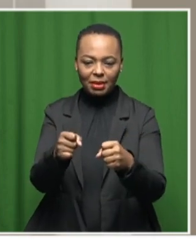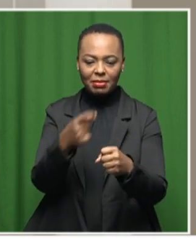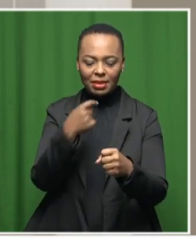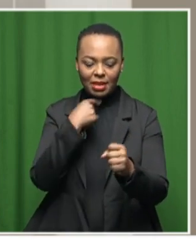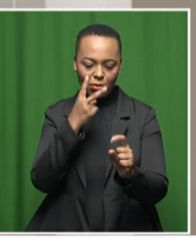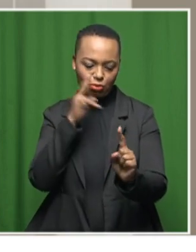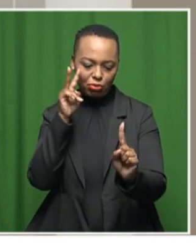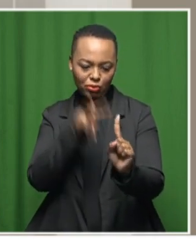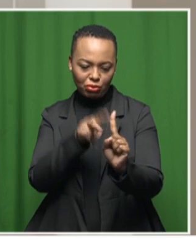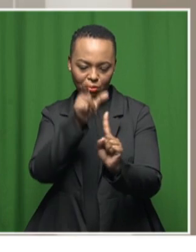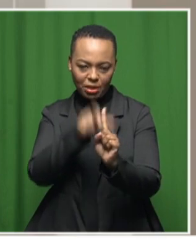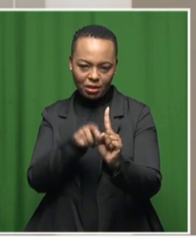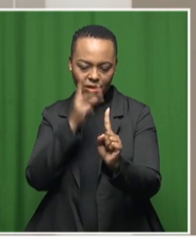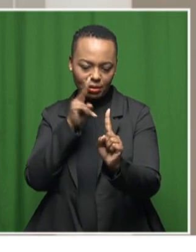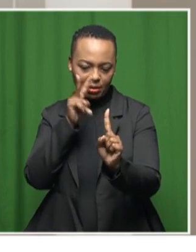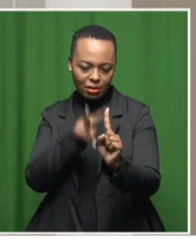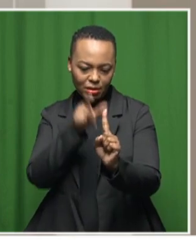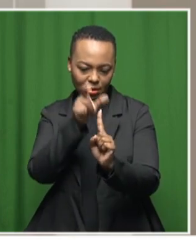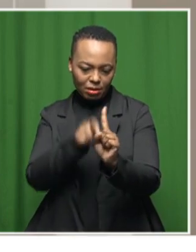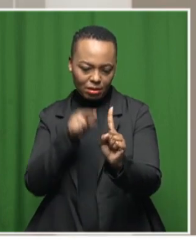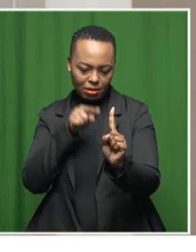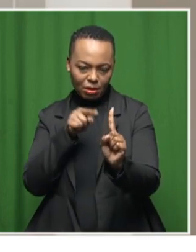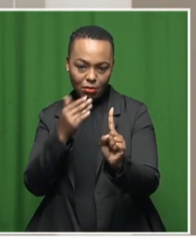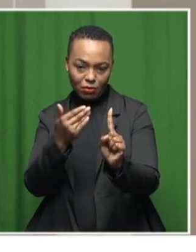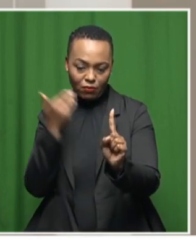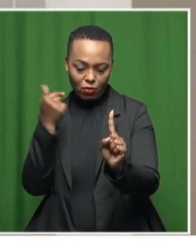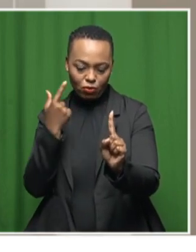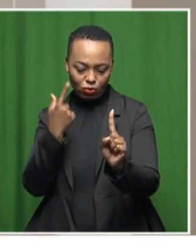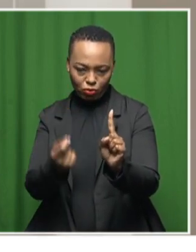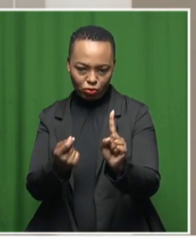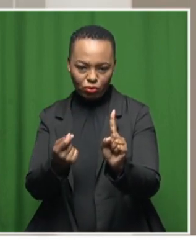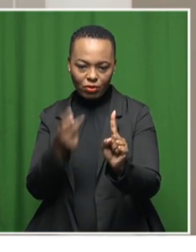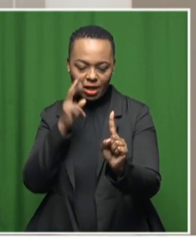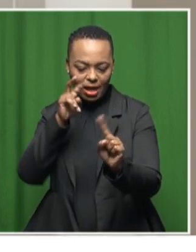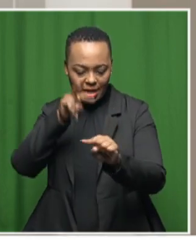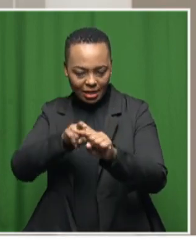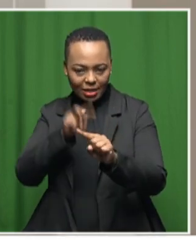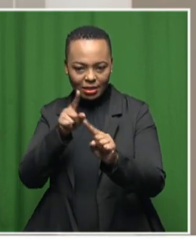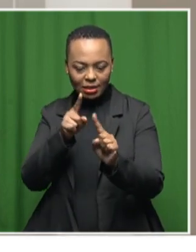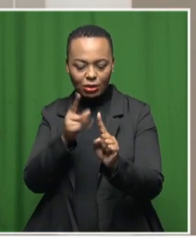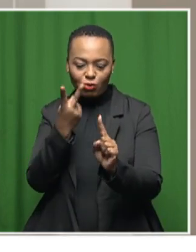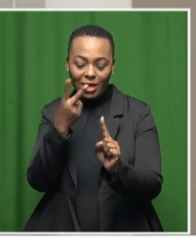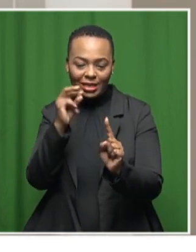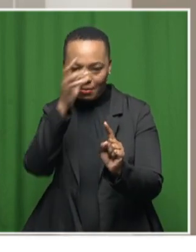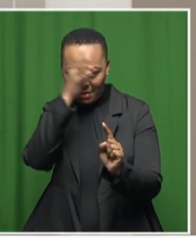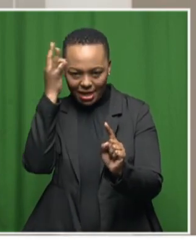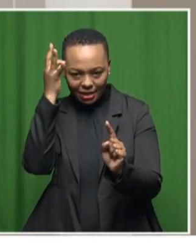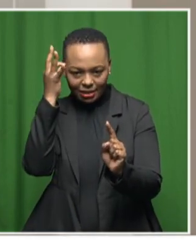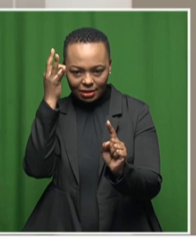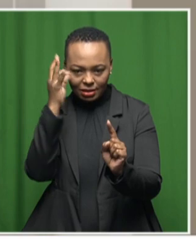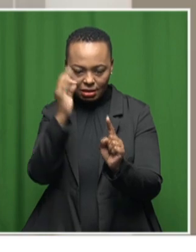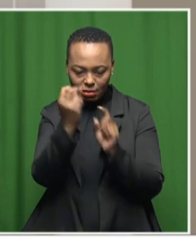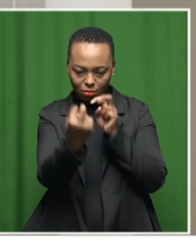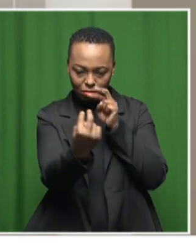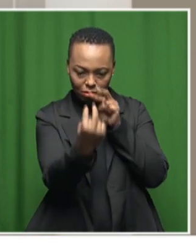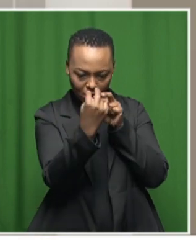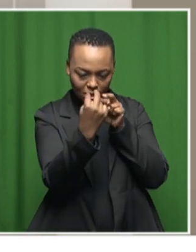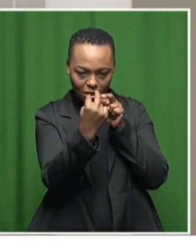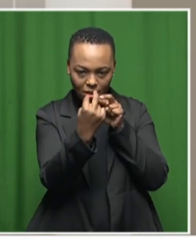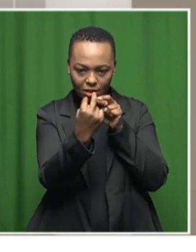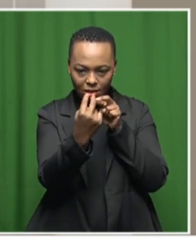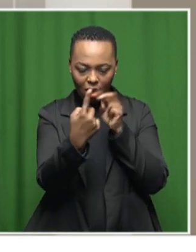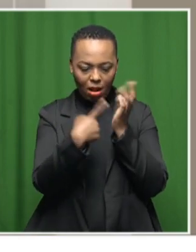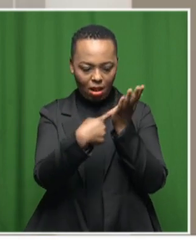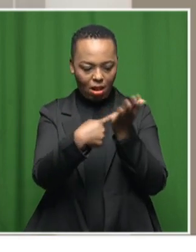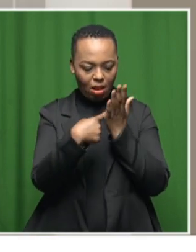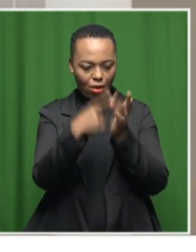But before I can do that, I need a 20-minute baseline. So when we look at any conversation I will have with you, it will